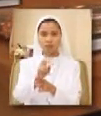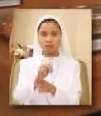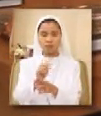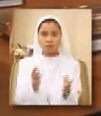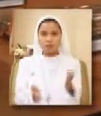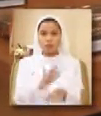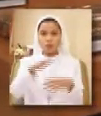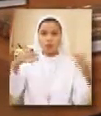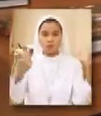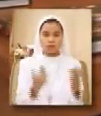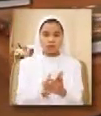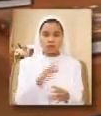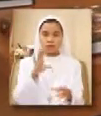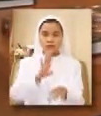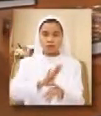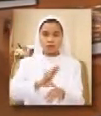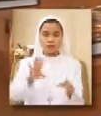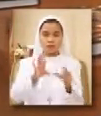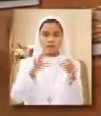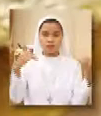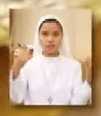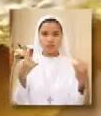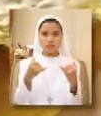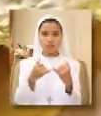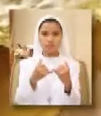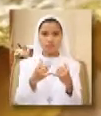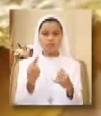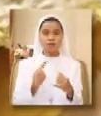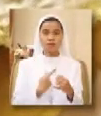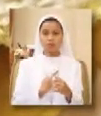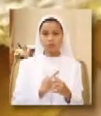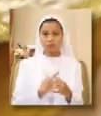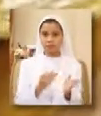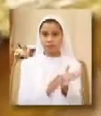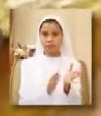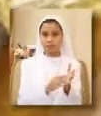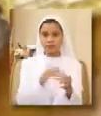lahat na ng congregation meron silang... Yes, so, talagang complete university yan. Kaya,